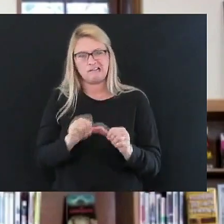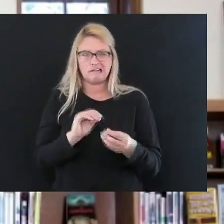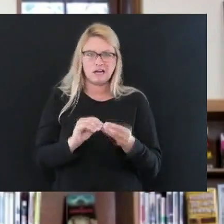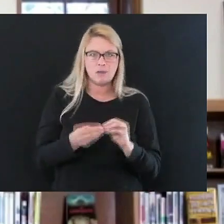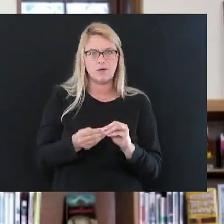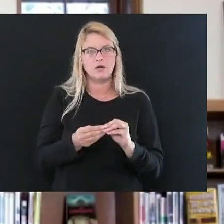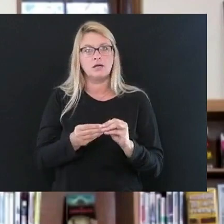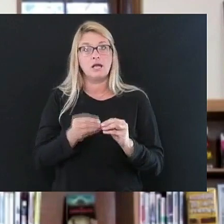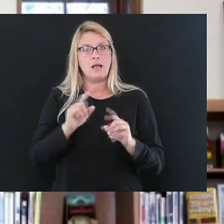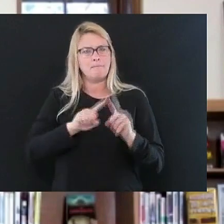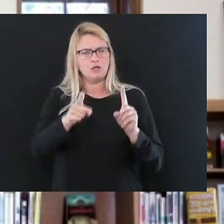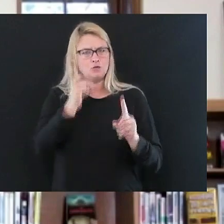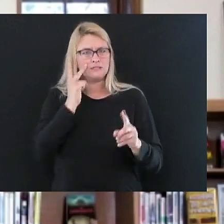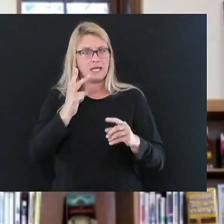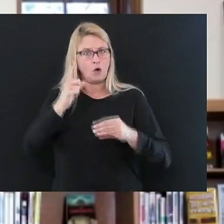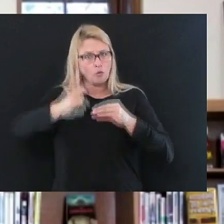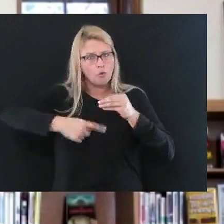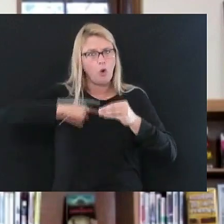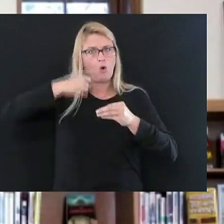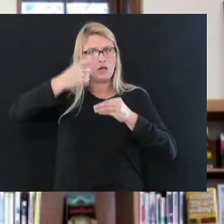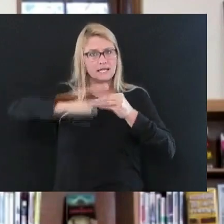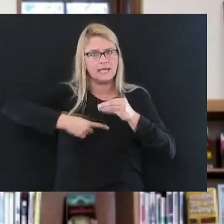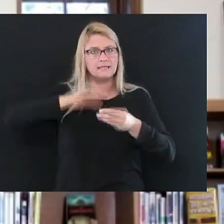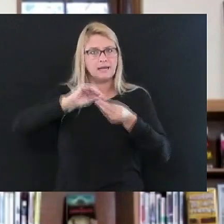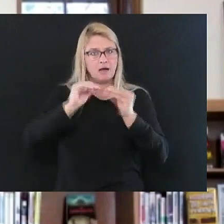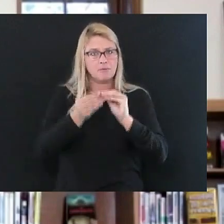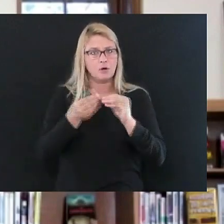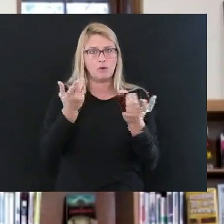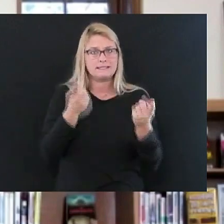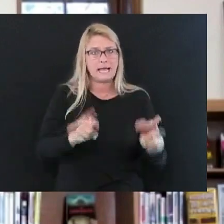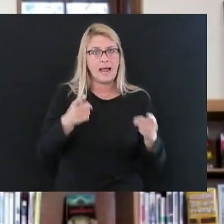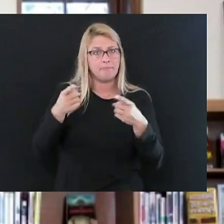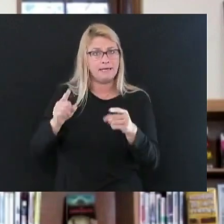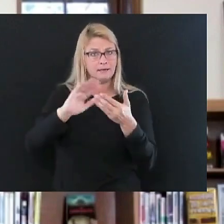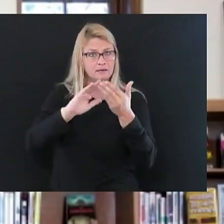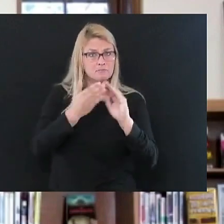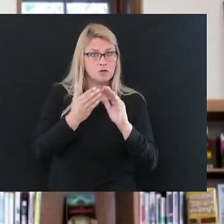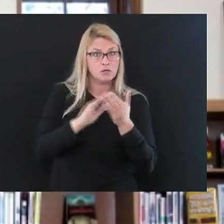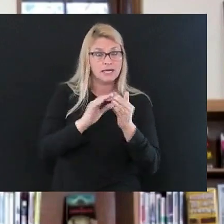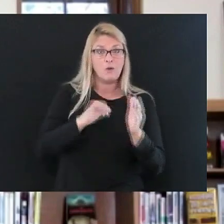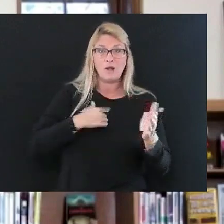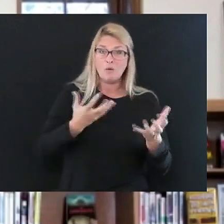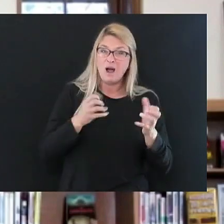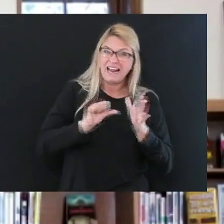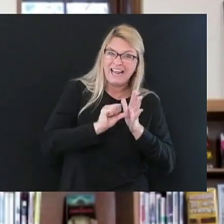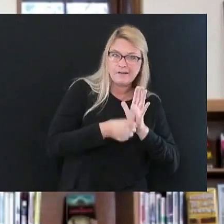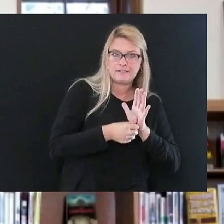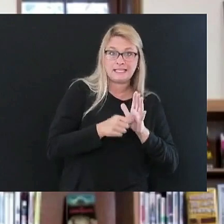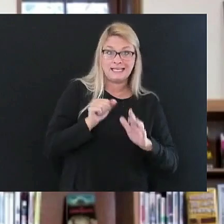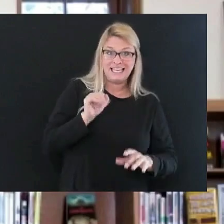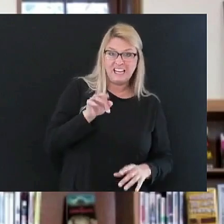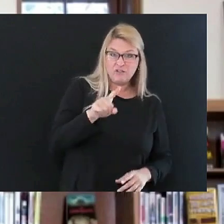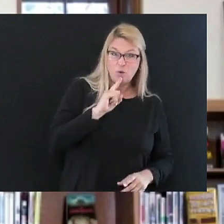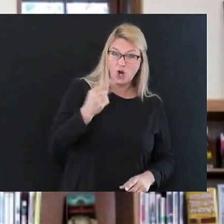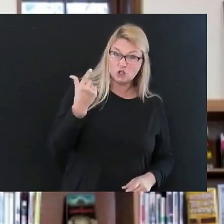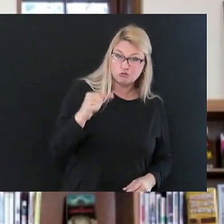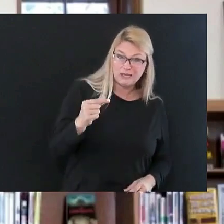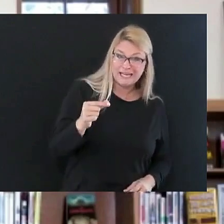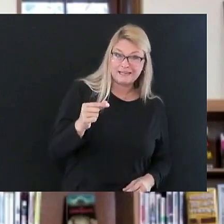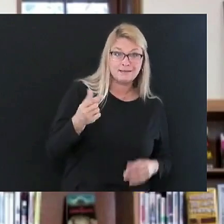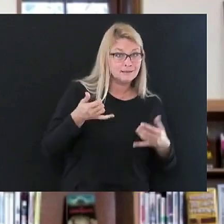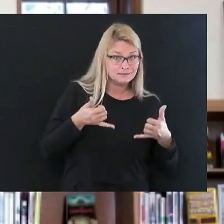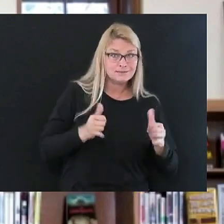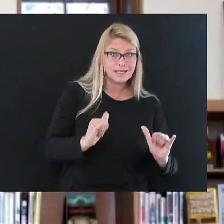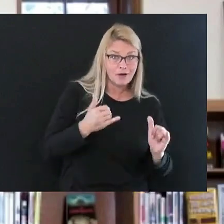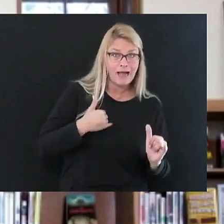of what's going on in the community. And what we've tried to emphasize is that even if your county is green, you still have a 3%